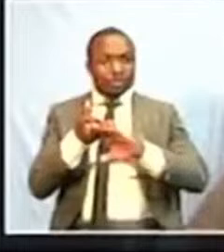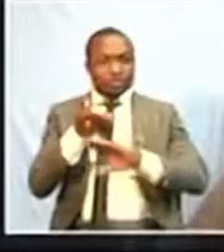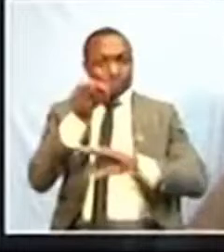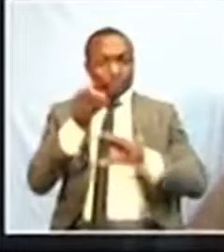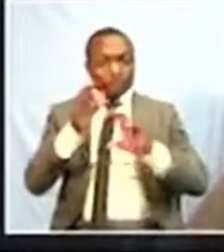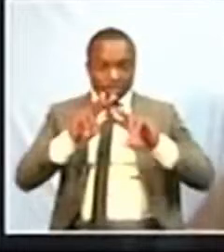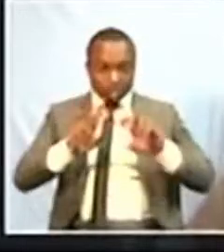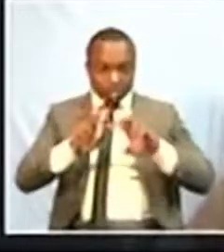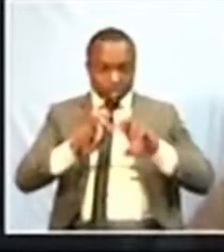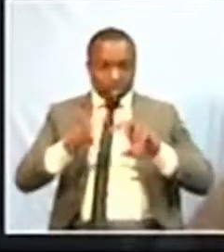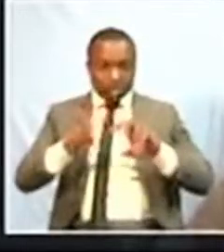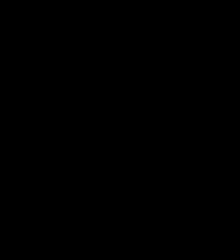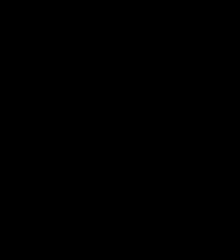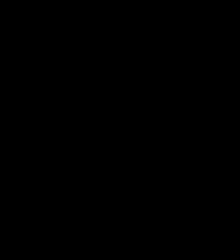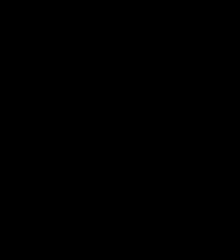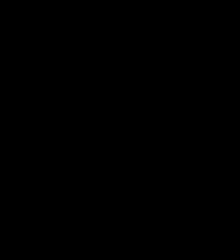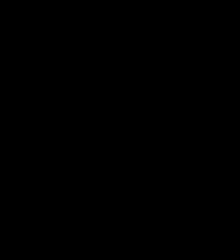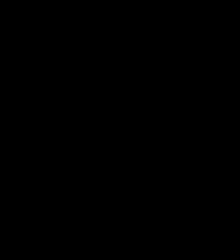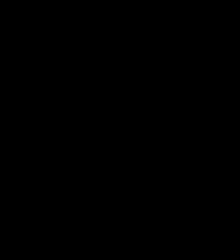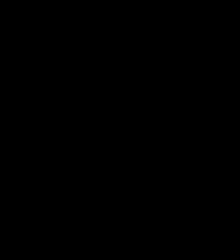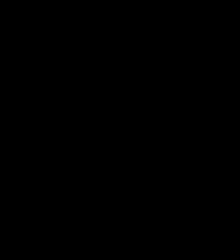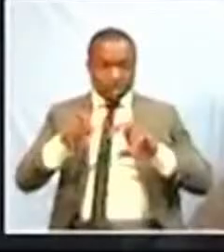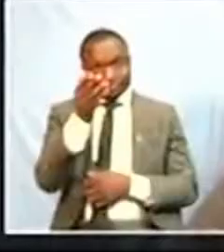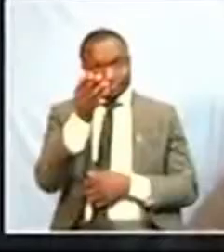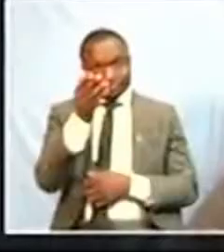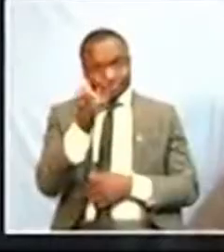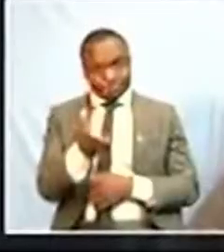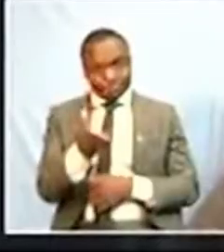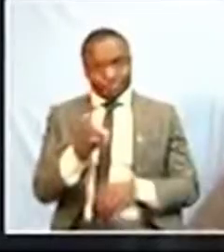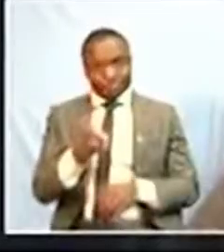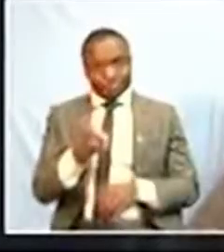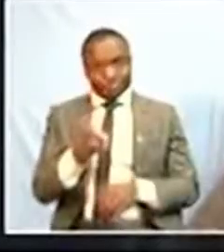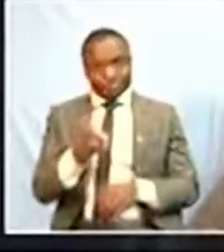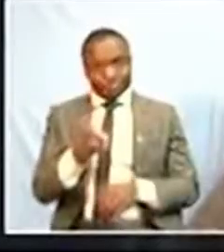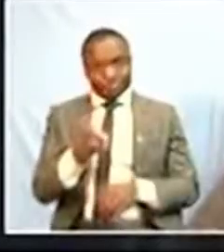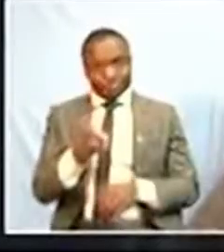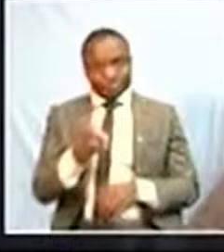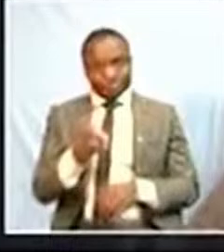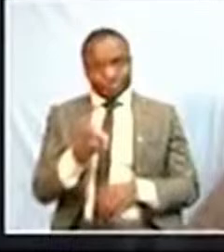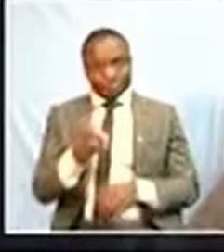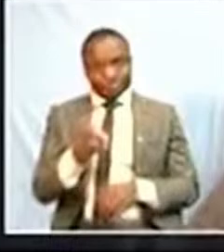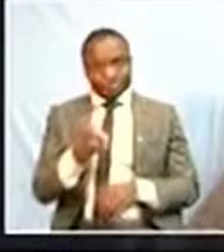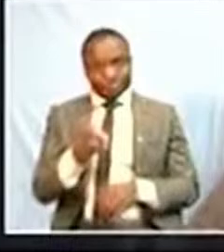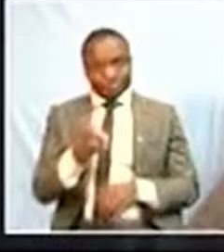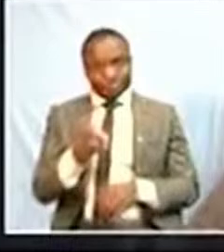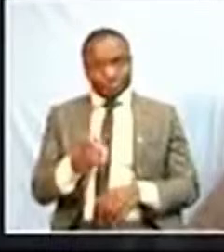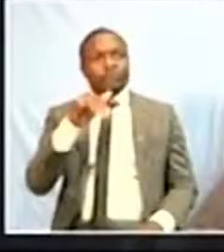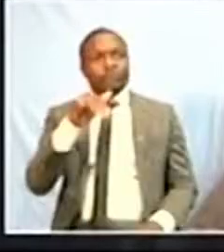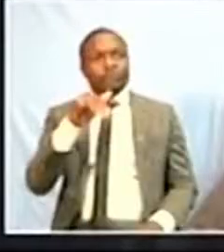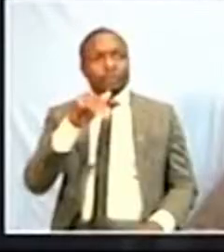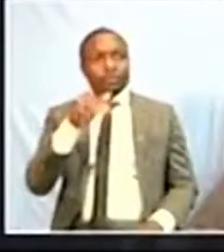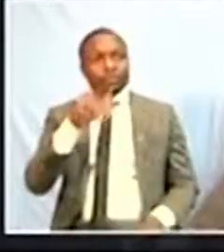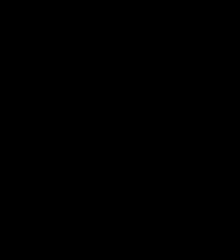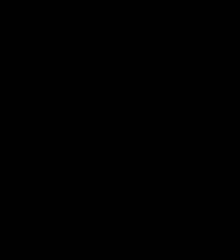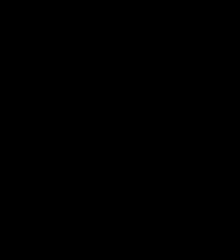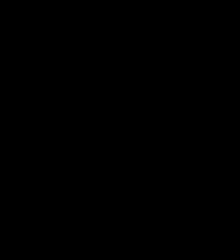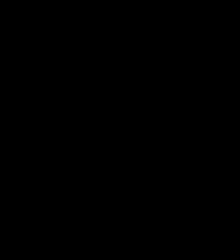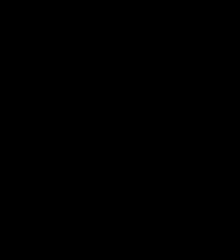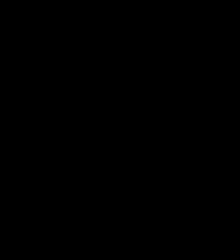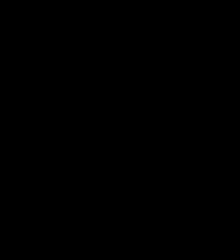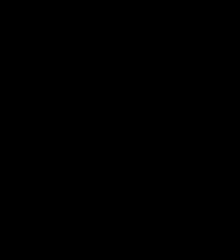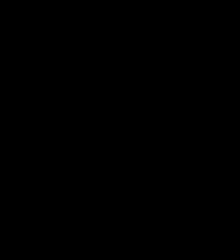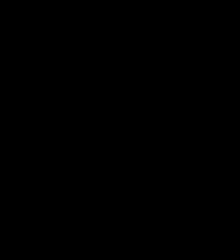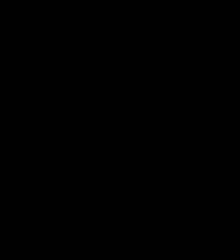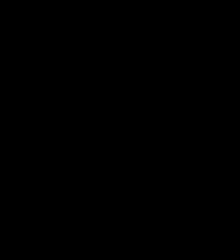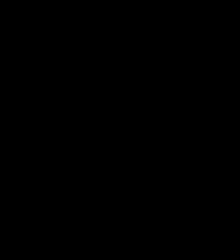quality of works that were on site. We did what was certified.